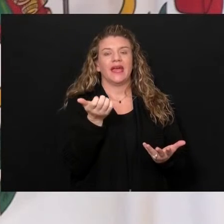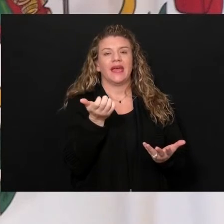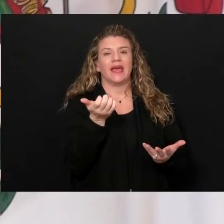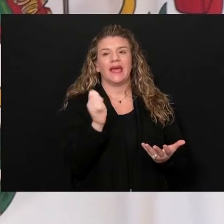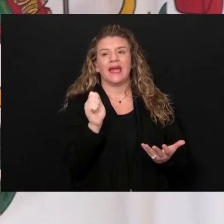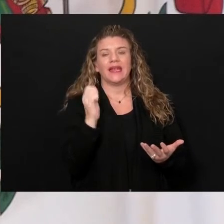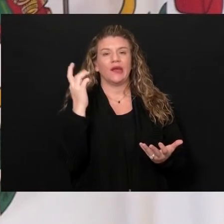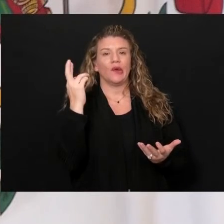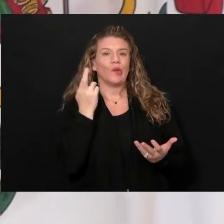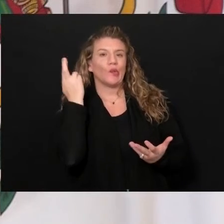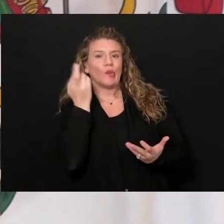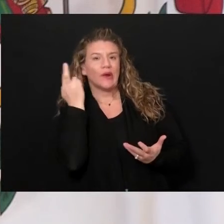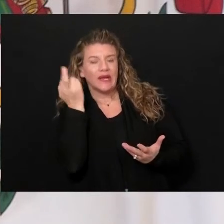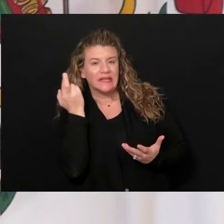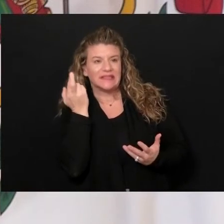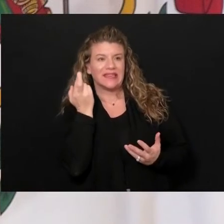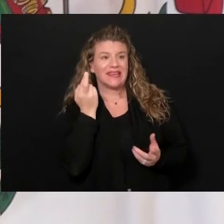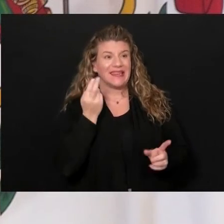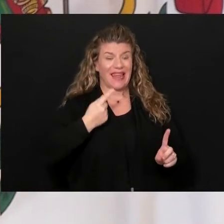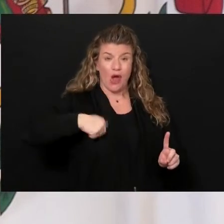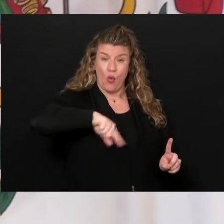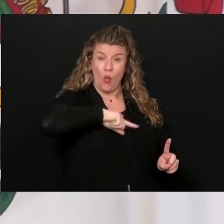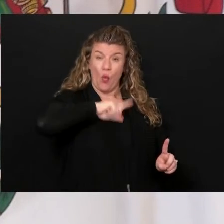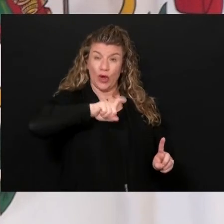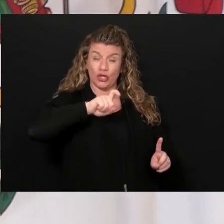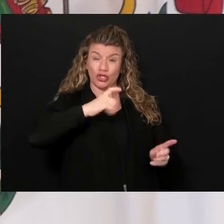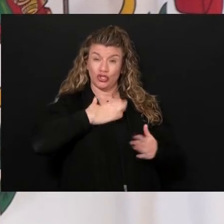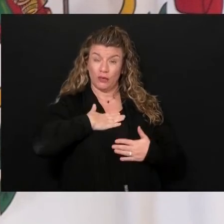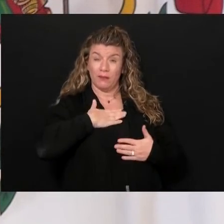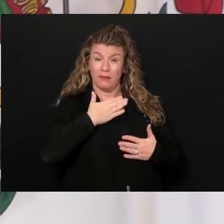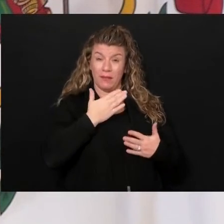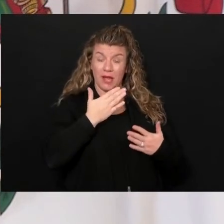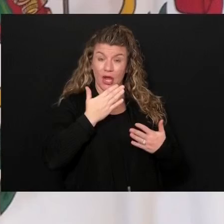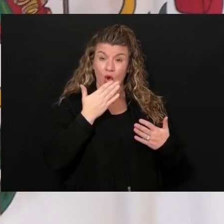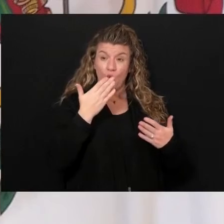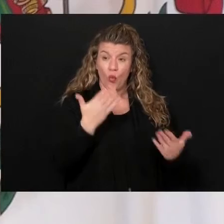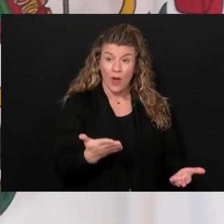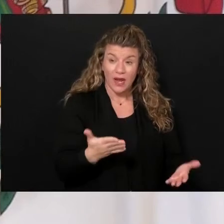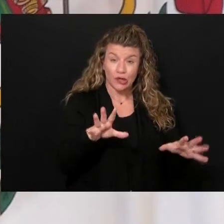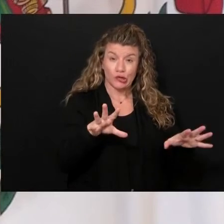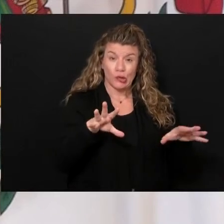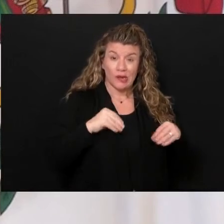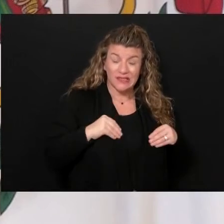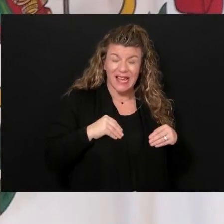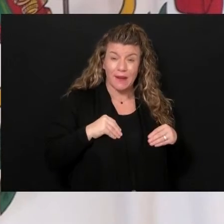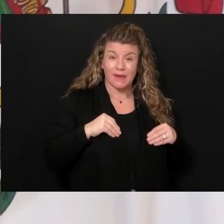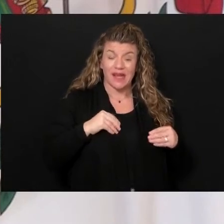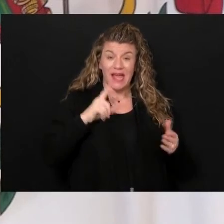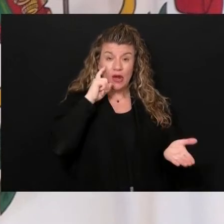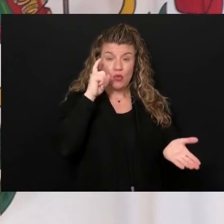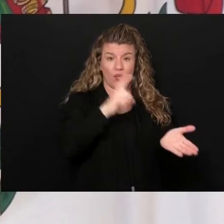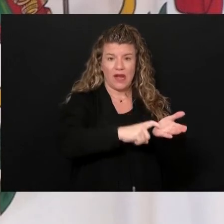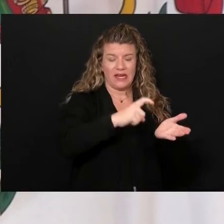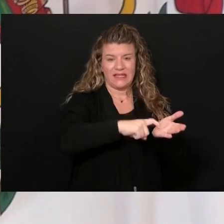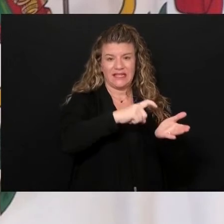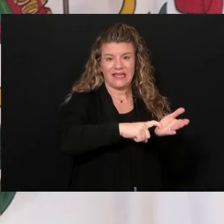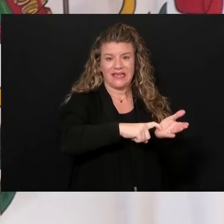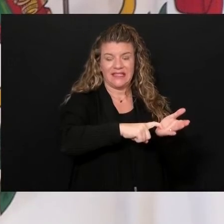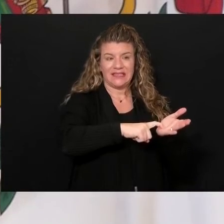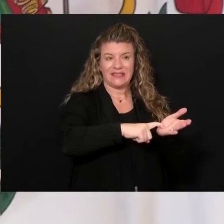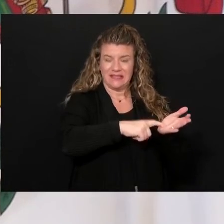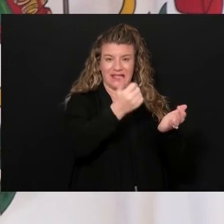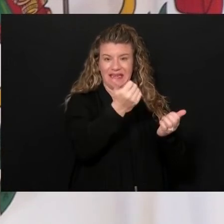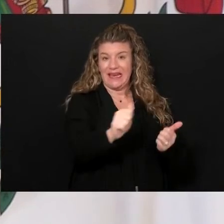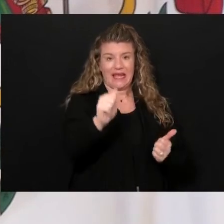should be willing to accept and recognize anyone and everyone's opinion.